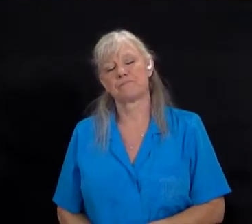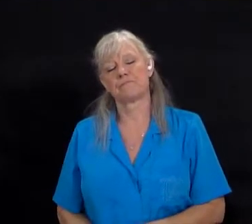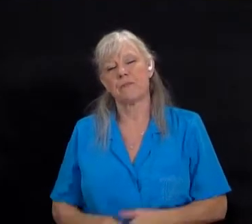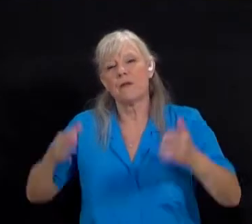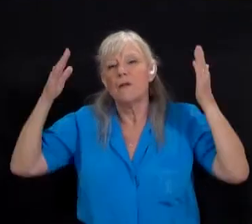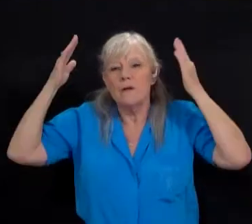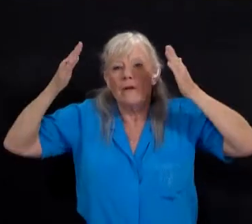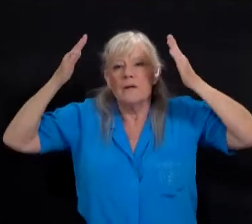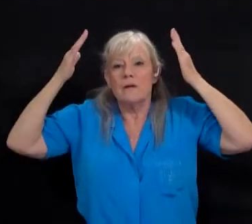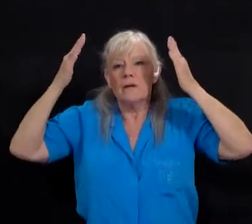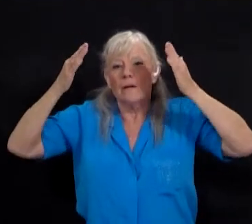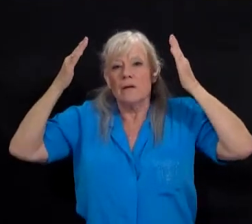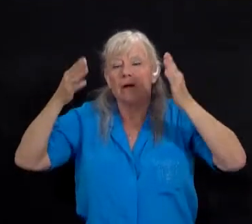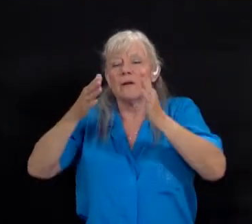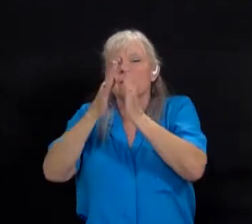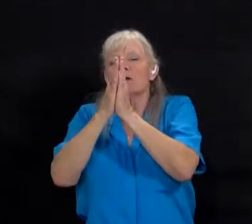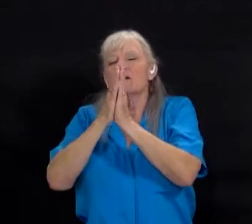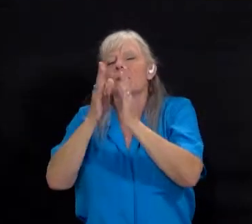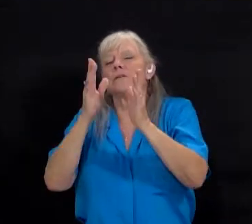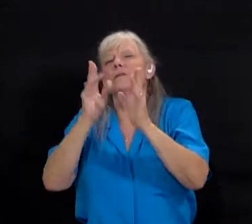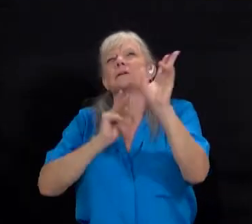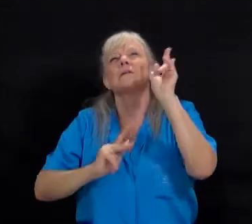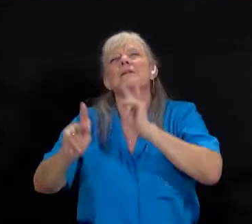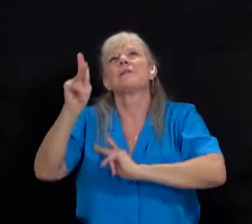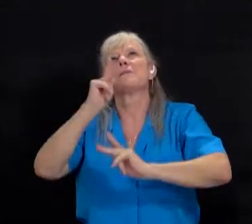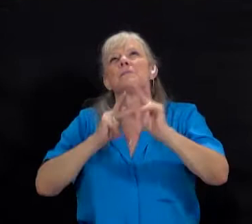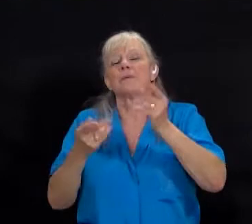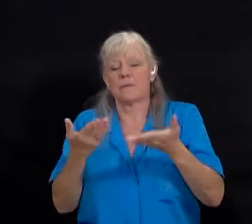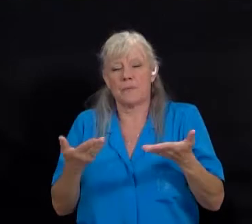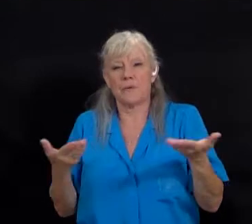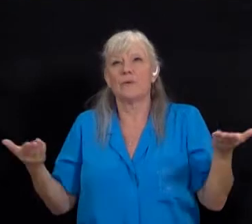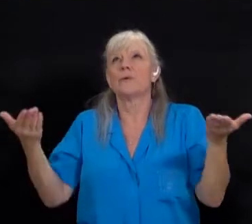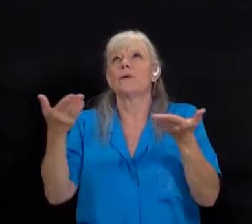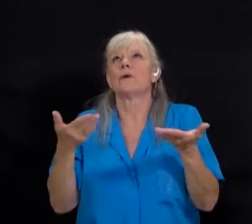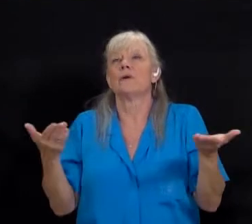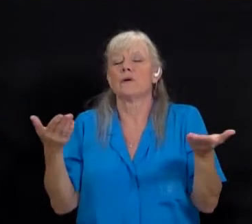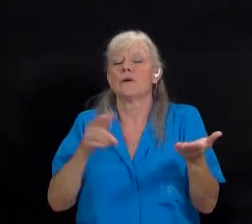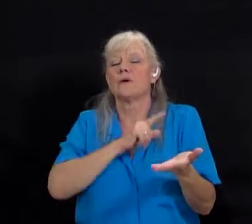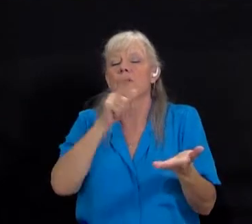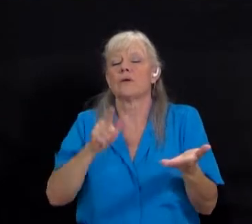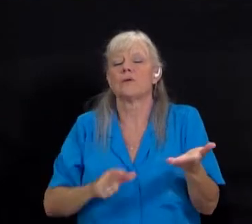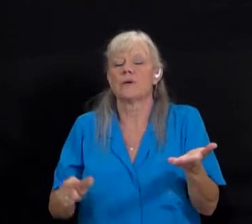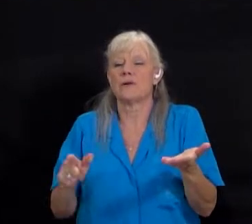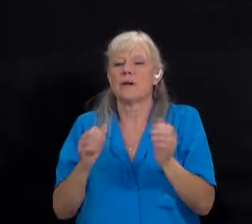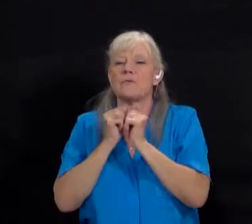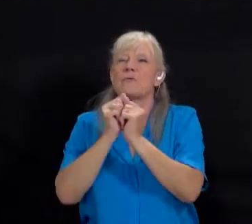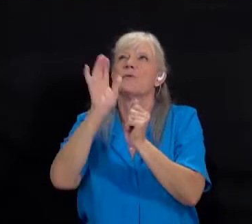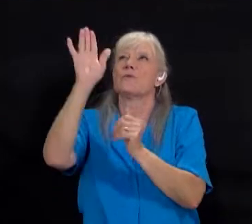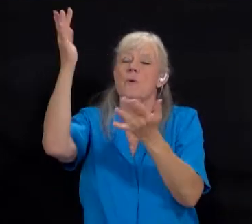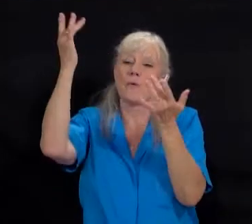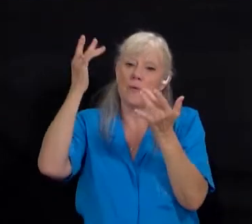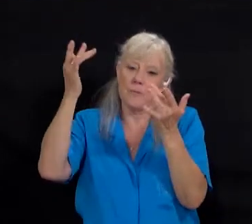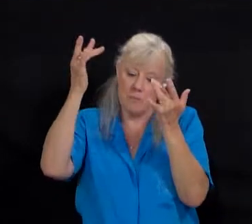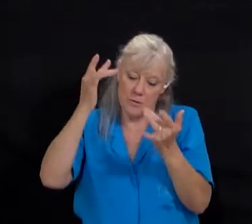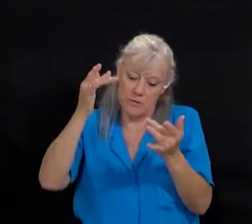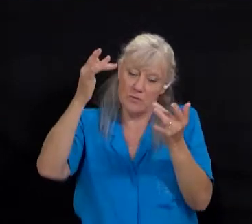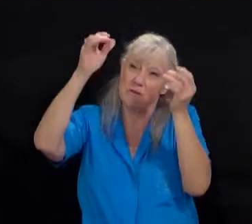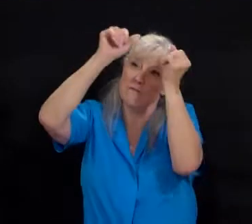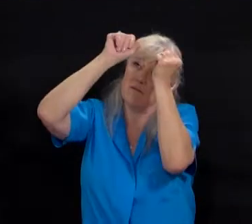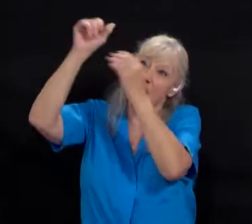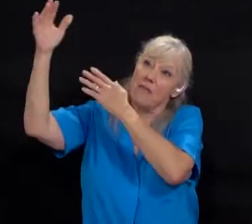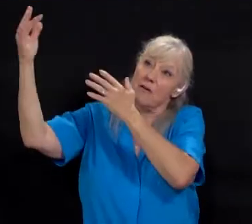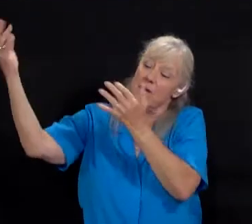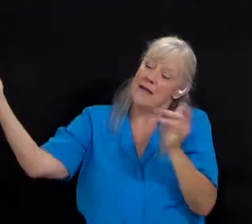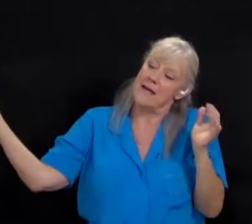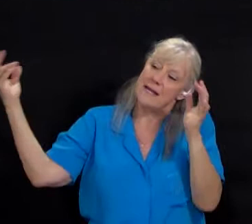Listen graciously to the prayers of this family whom you have summoned before you. In your compassion, merciful Father, gather